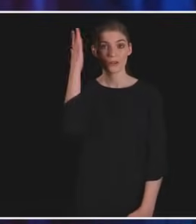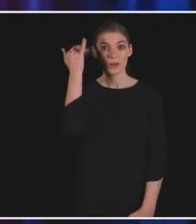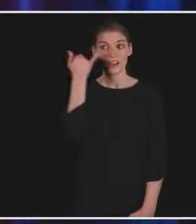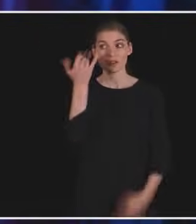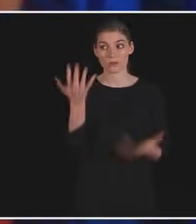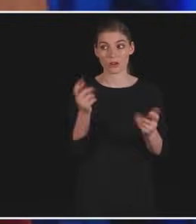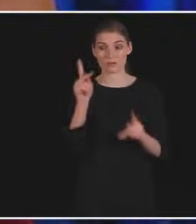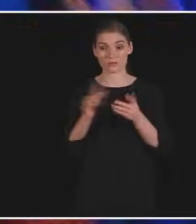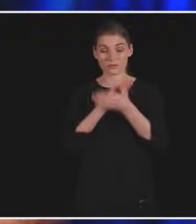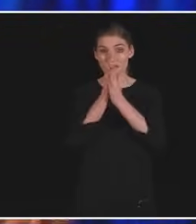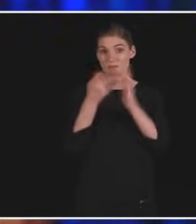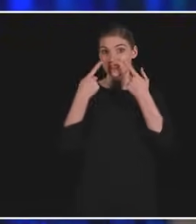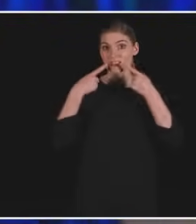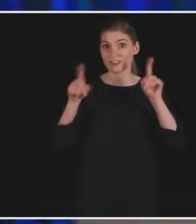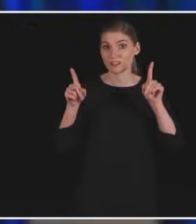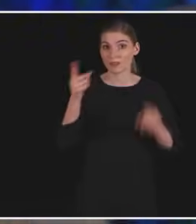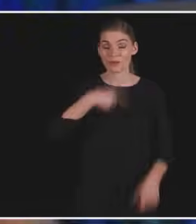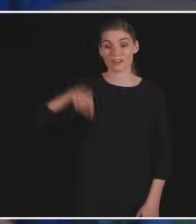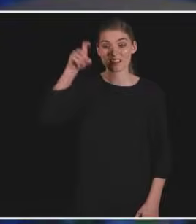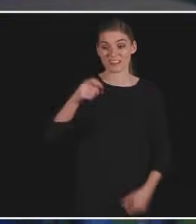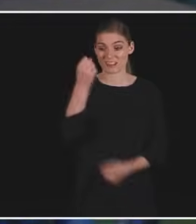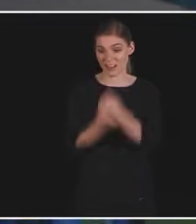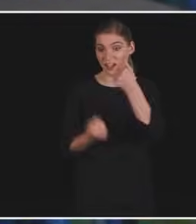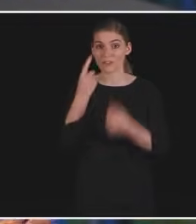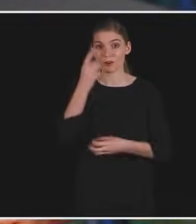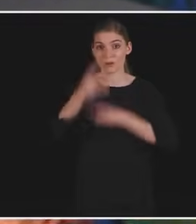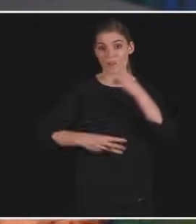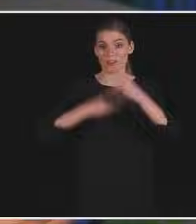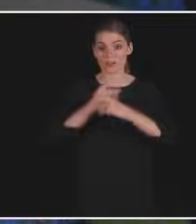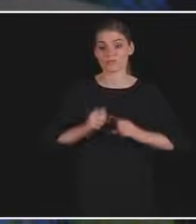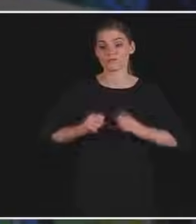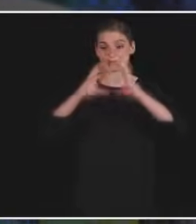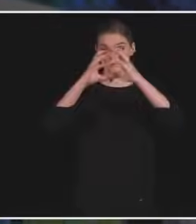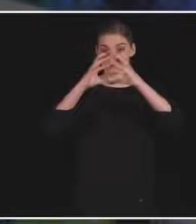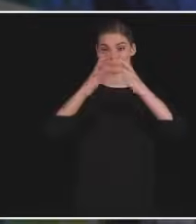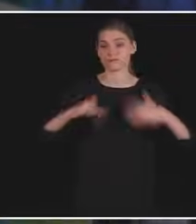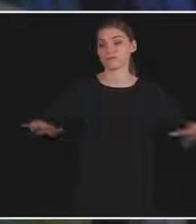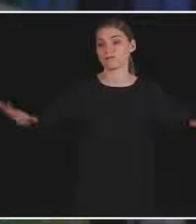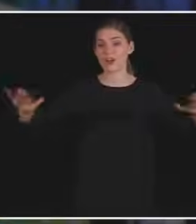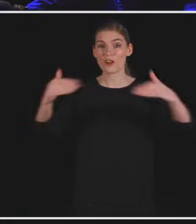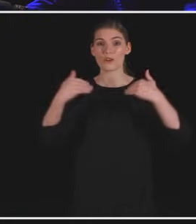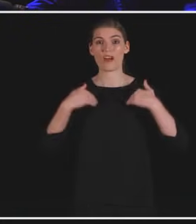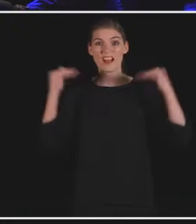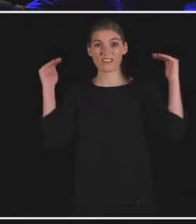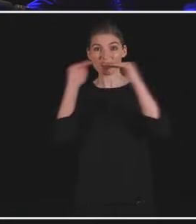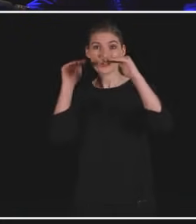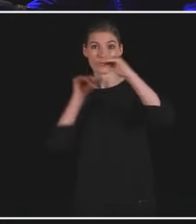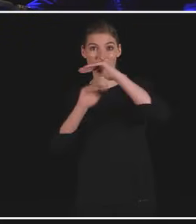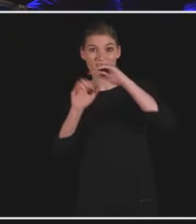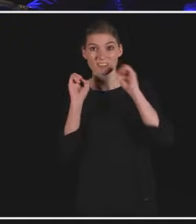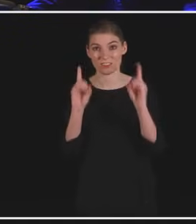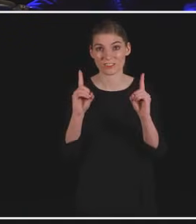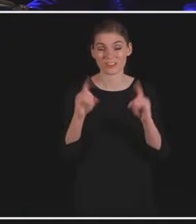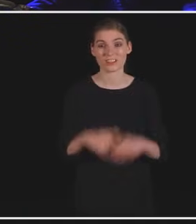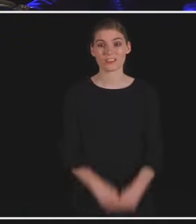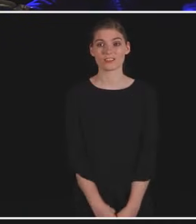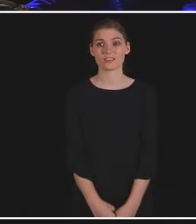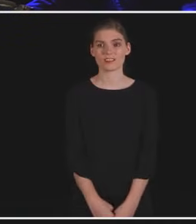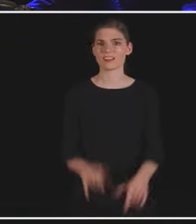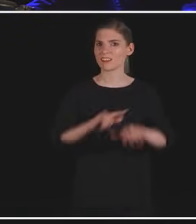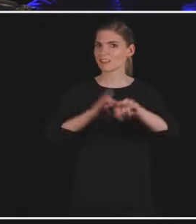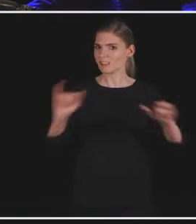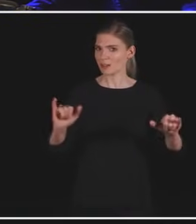That's why, in order to give everyone the best chance at success, we need to make education as easily accessible as